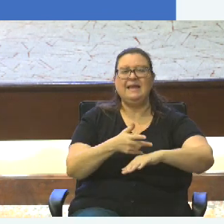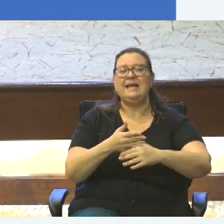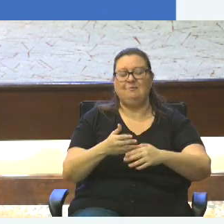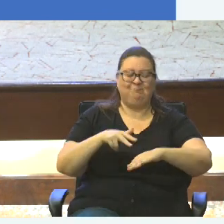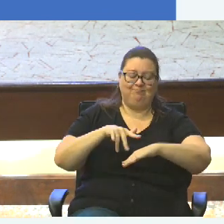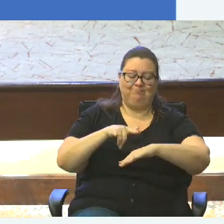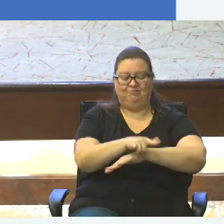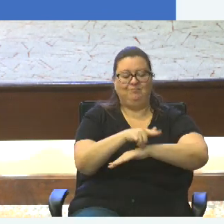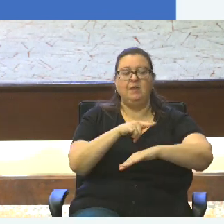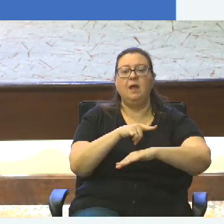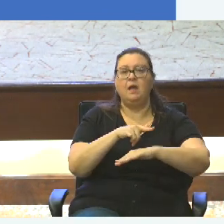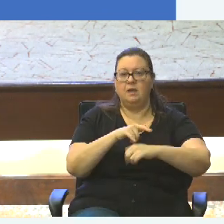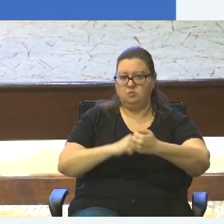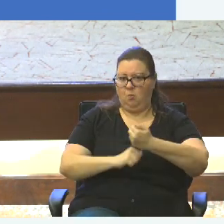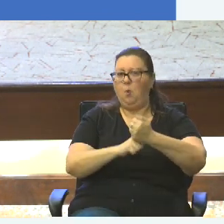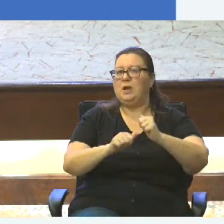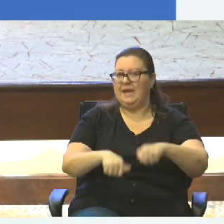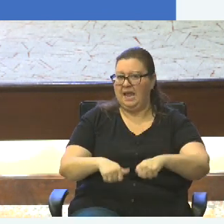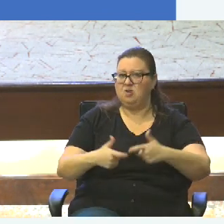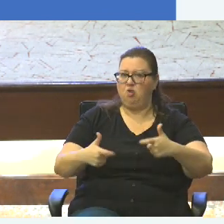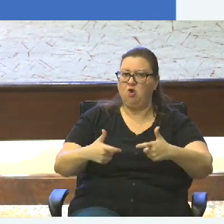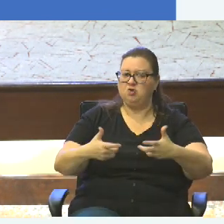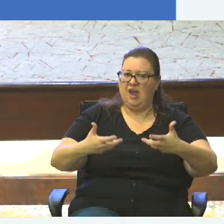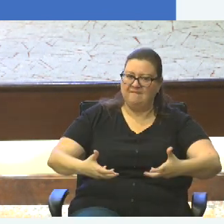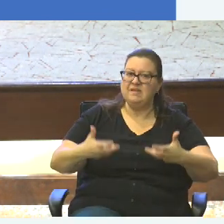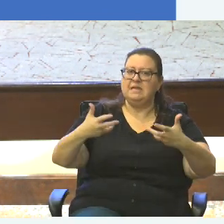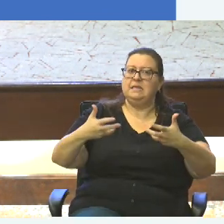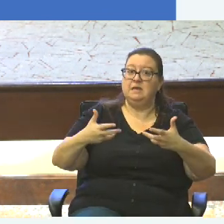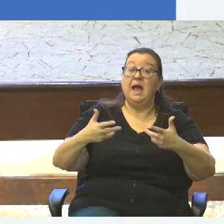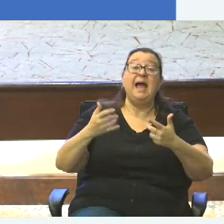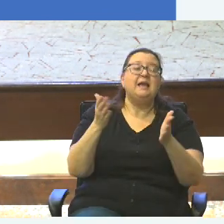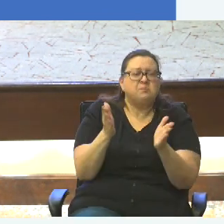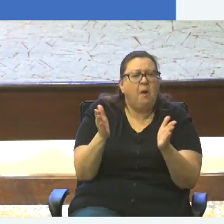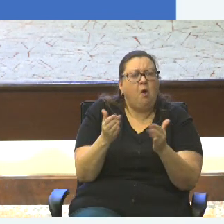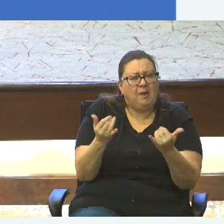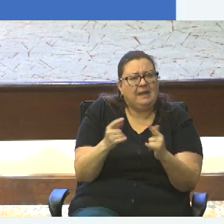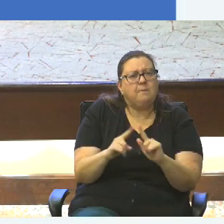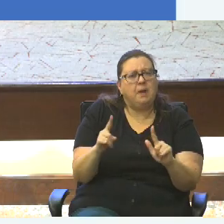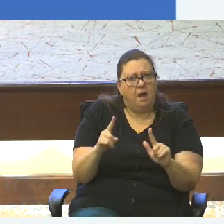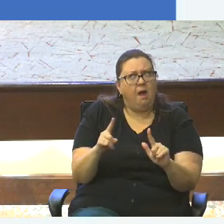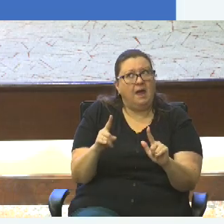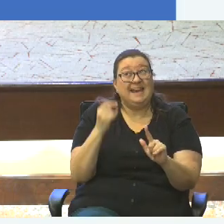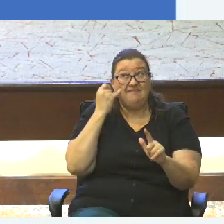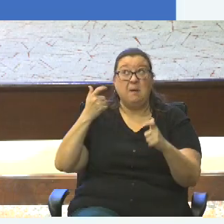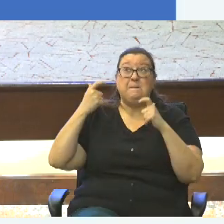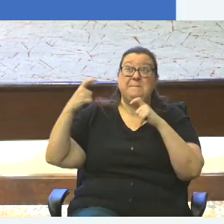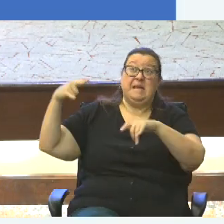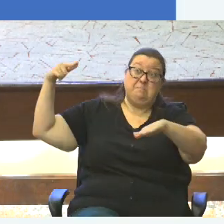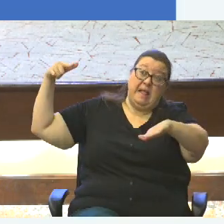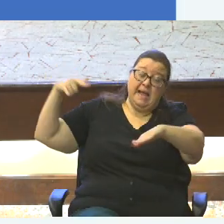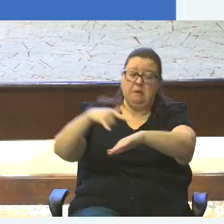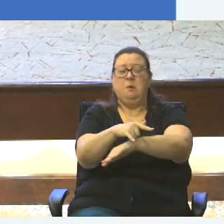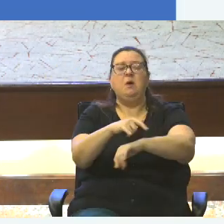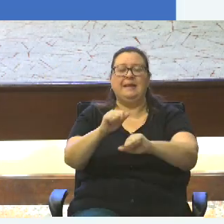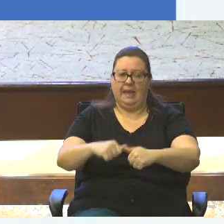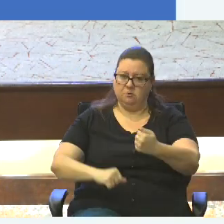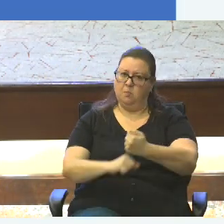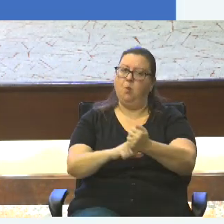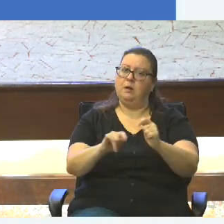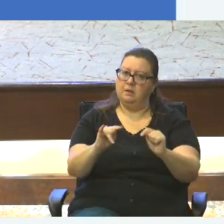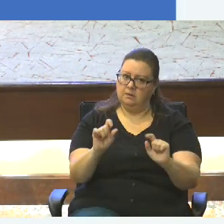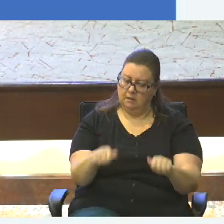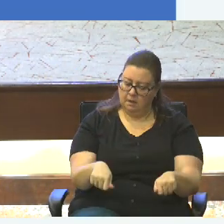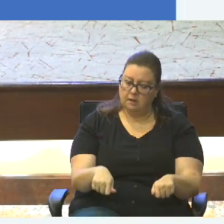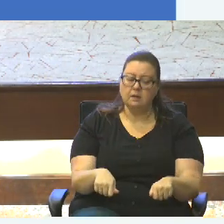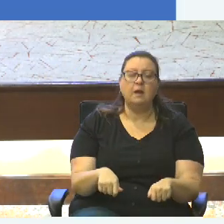are capable of supporting larger, heavier, wide-bodied aircraft, provided certain weight restrictions are applied to them. The